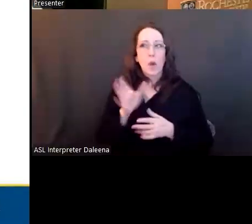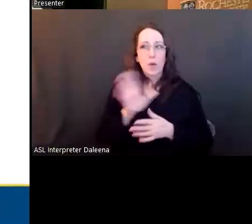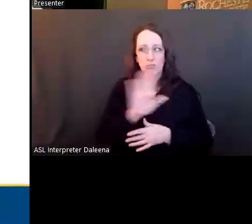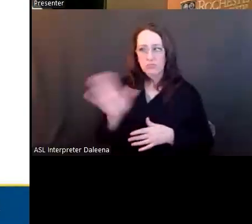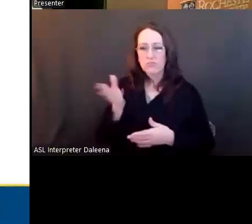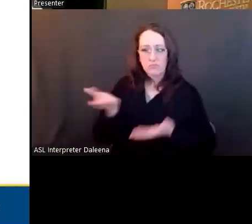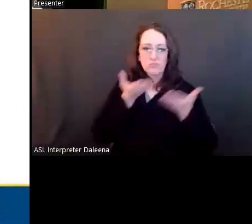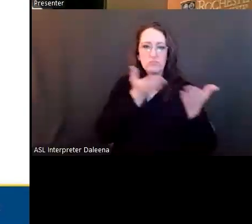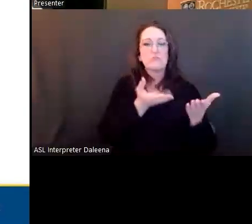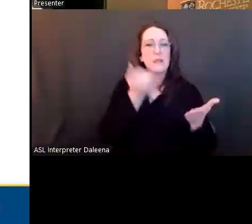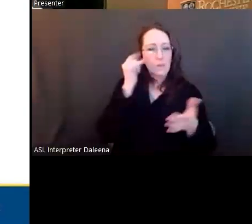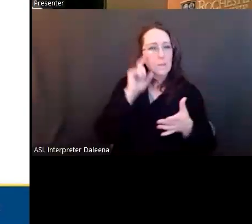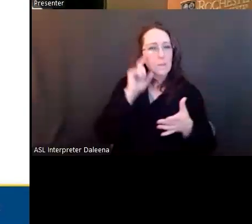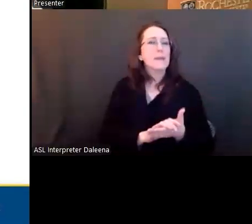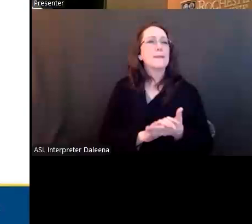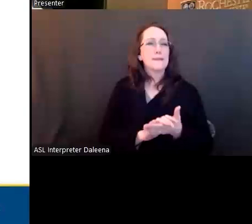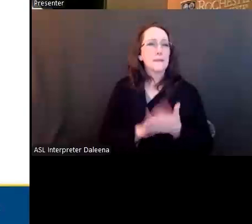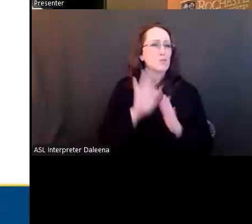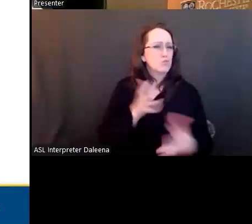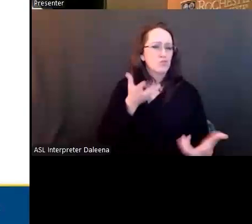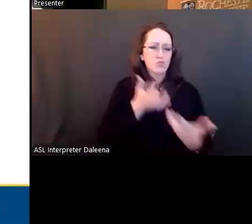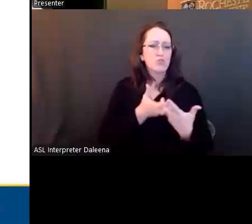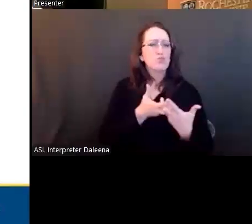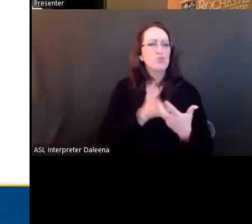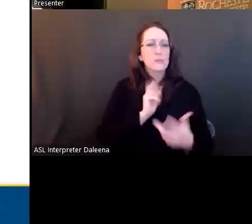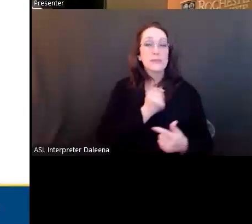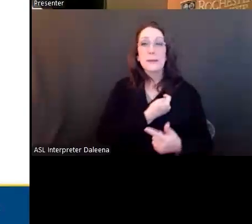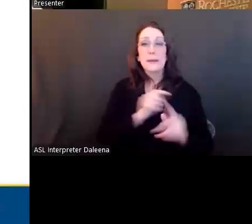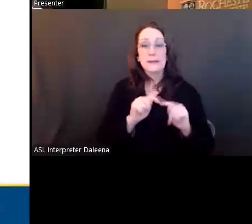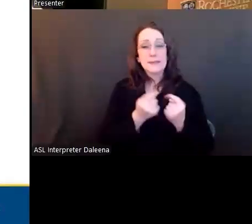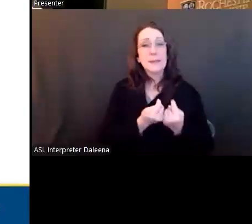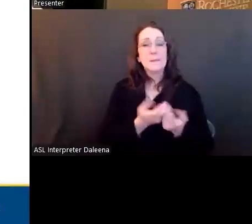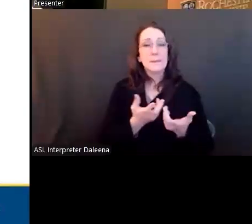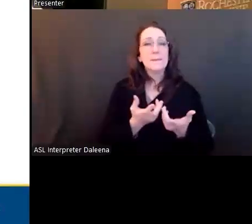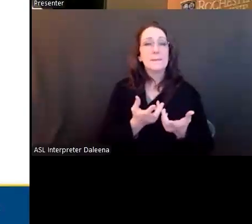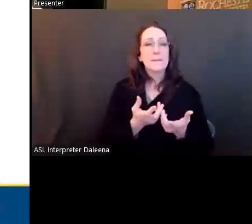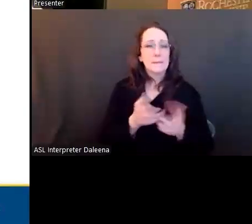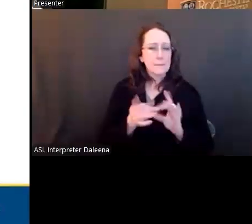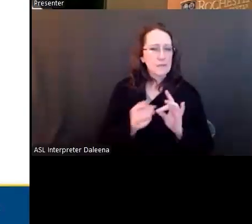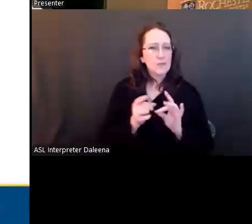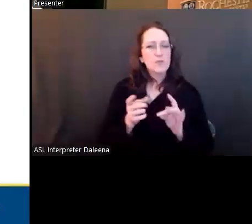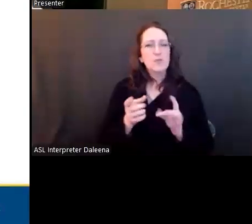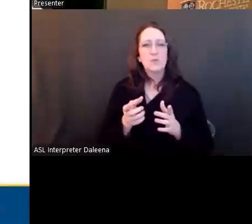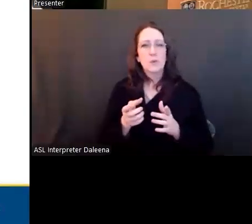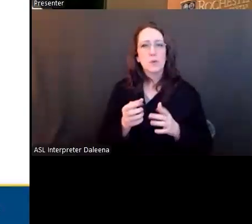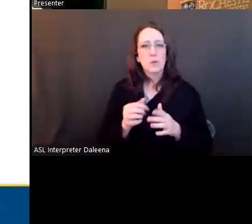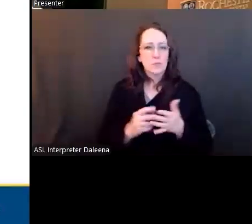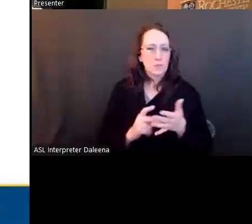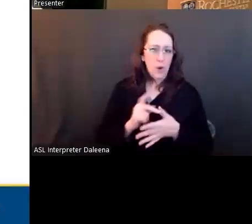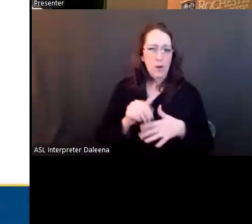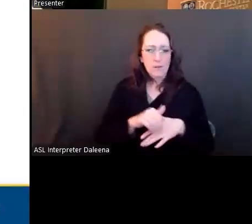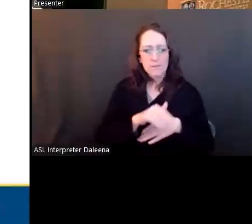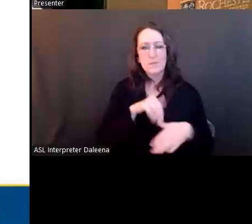recommendations. If you believe that this is a great fit for our team, please mention that when you make that priority